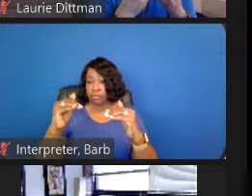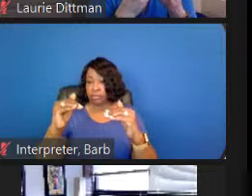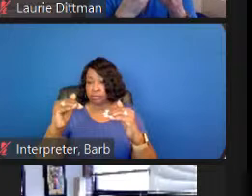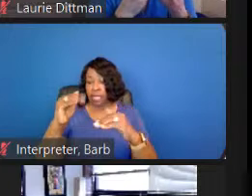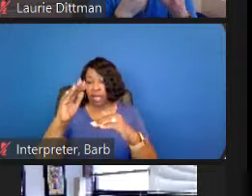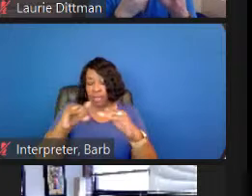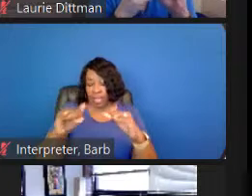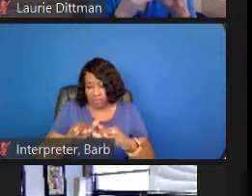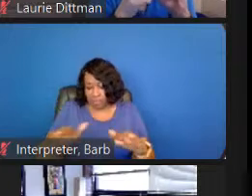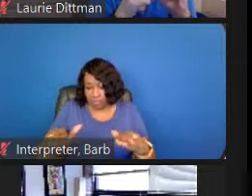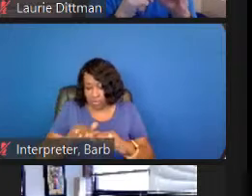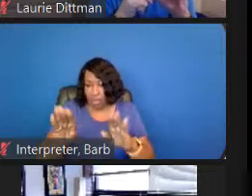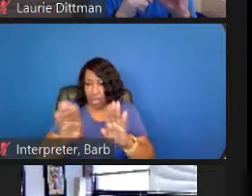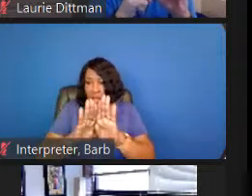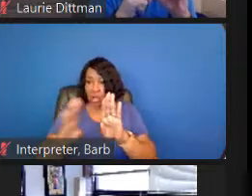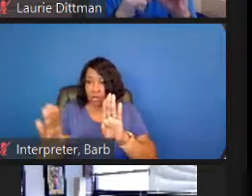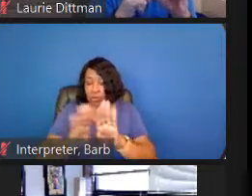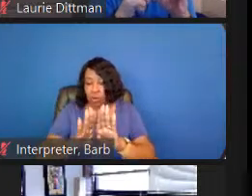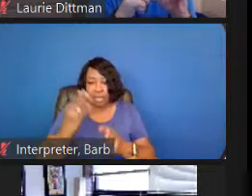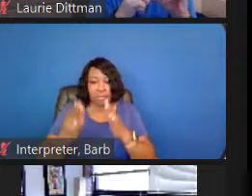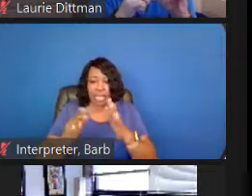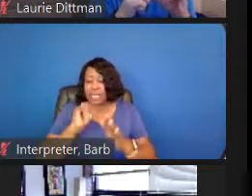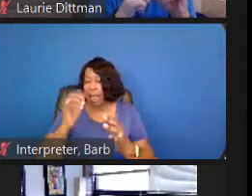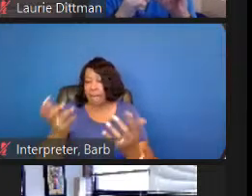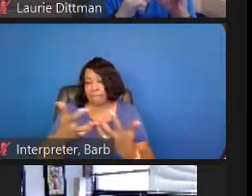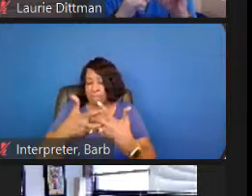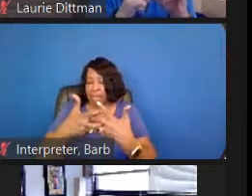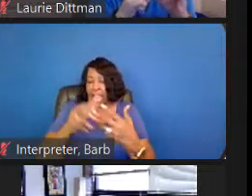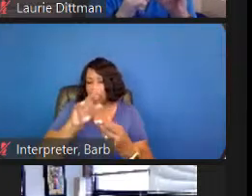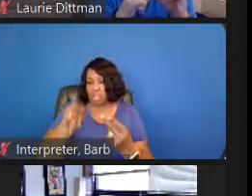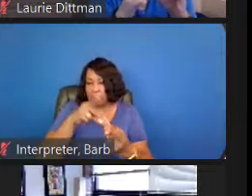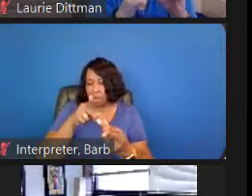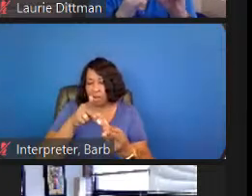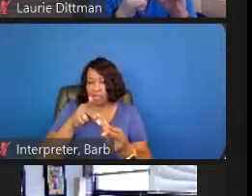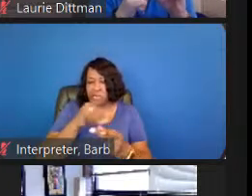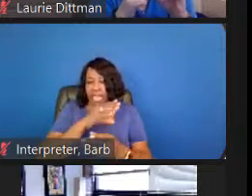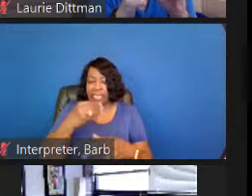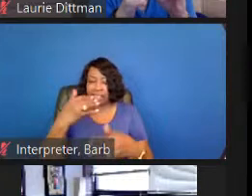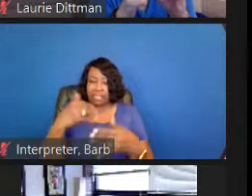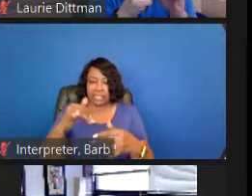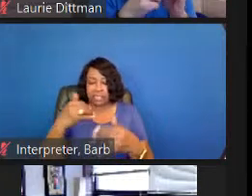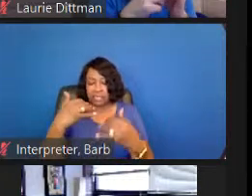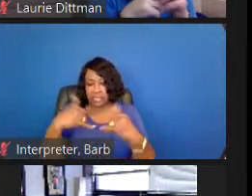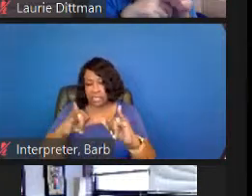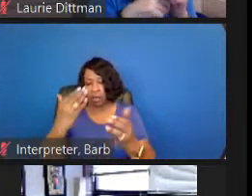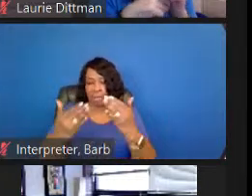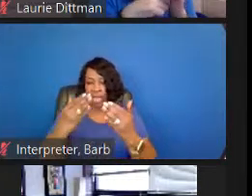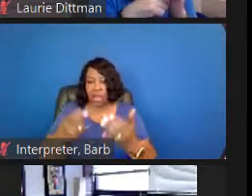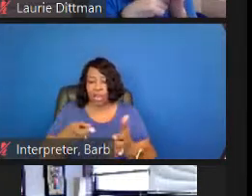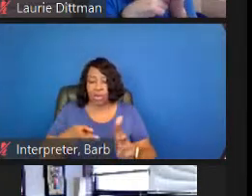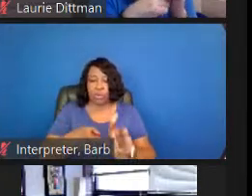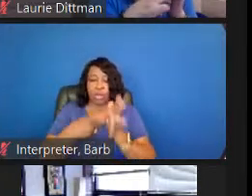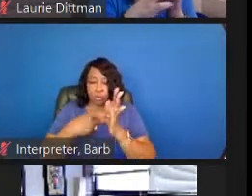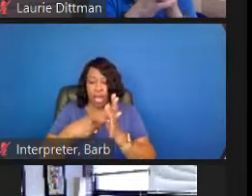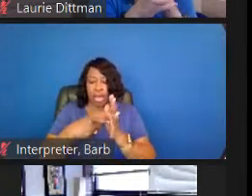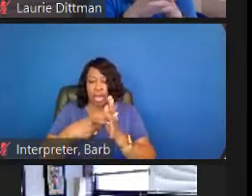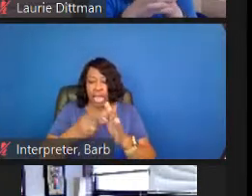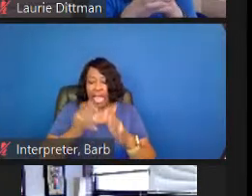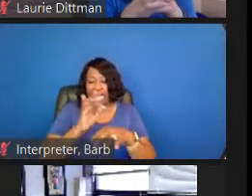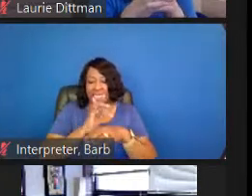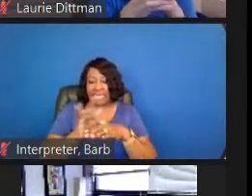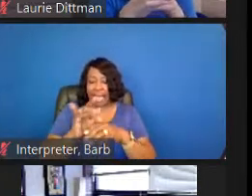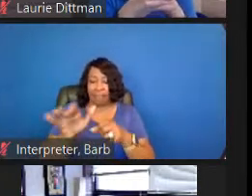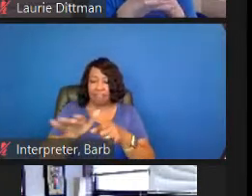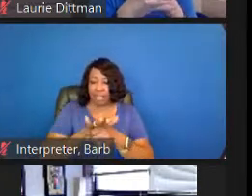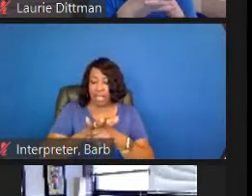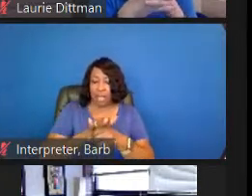threshold of the doorway, it may not match perfectly and still may require a gap filler. So, but